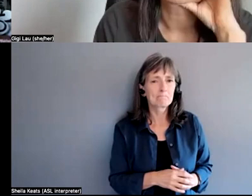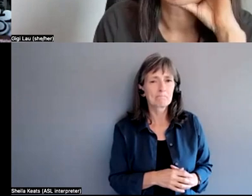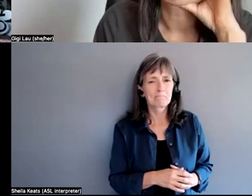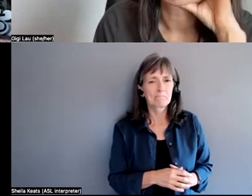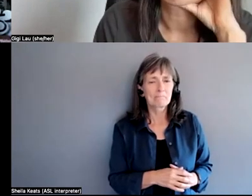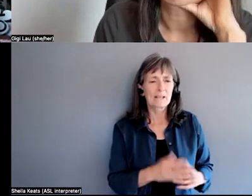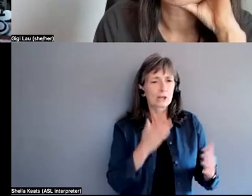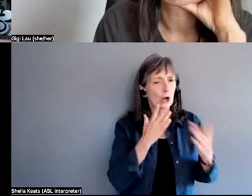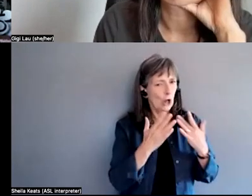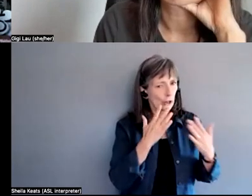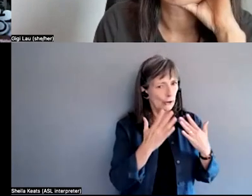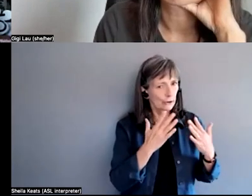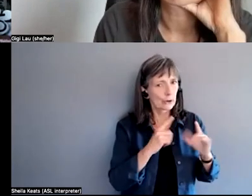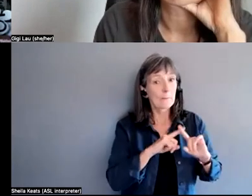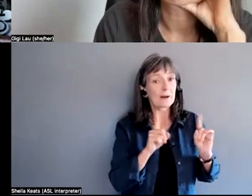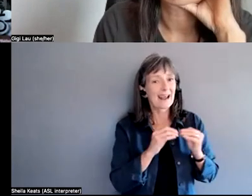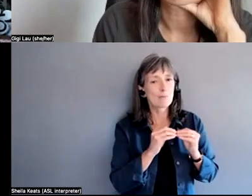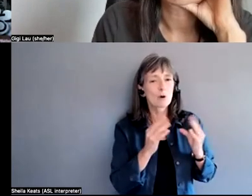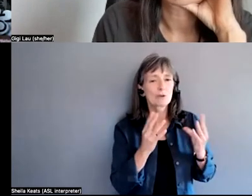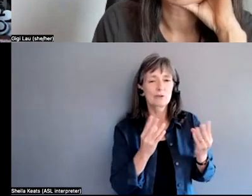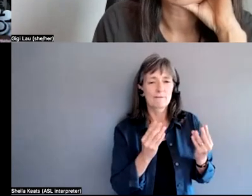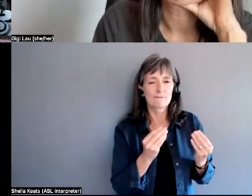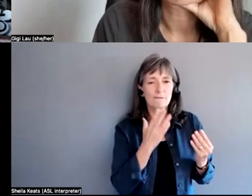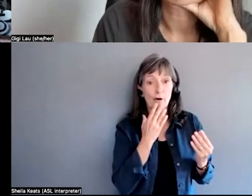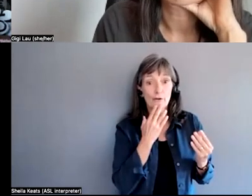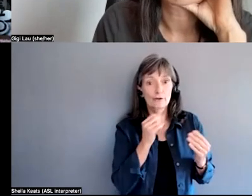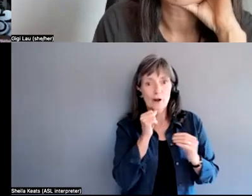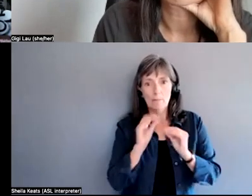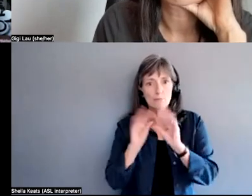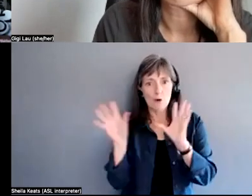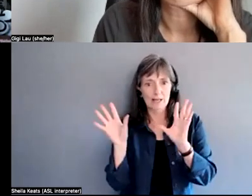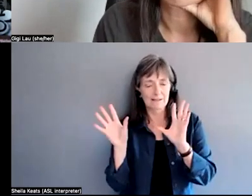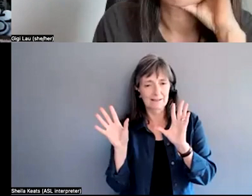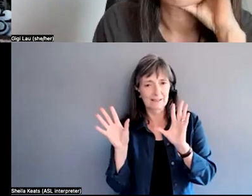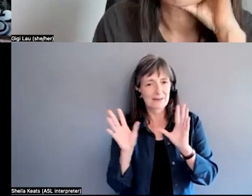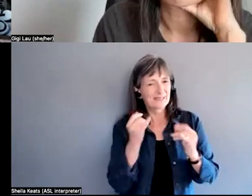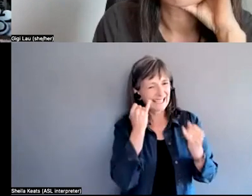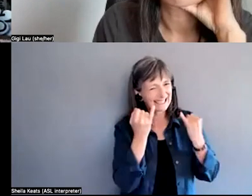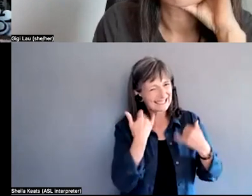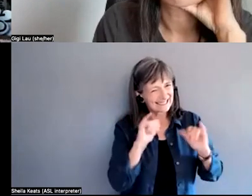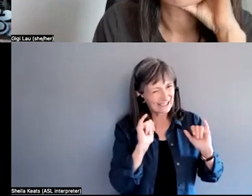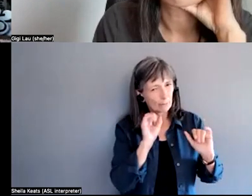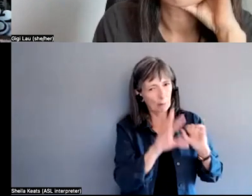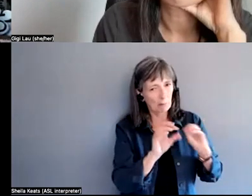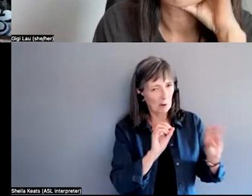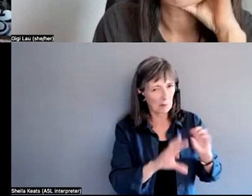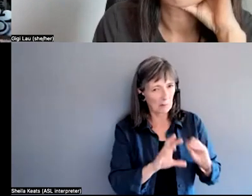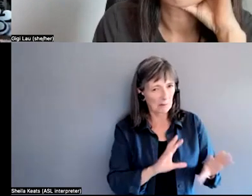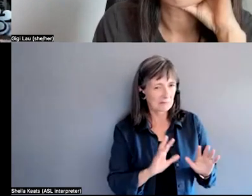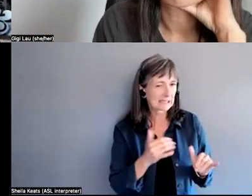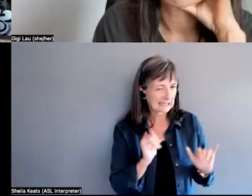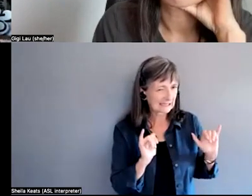color, but they're using pastels now. So they've changed the palette, but not the idea. Right.